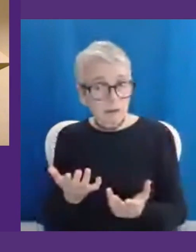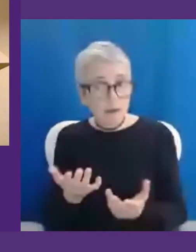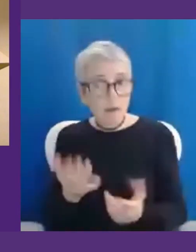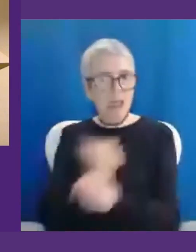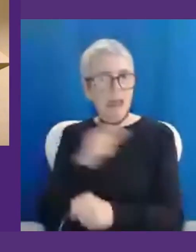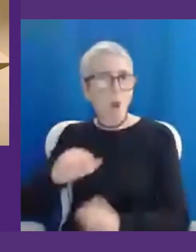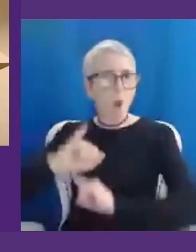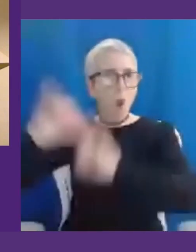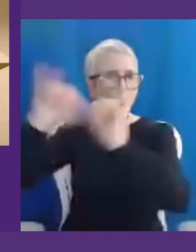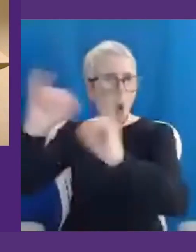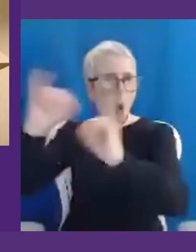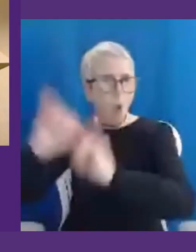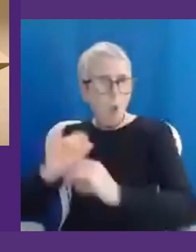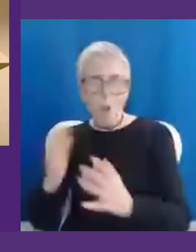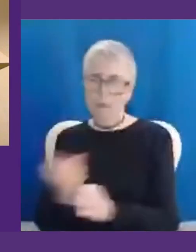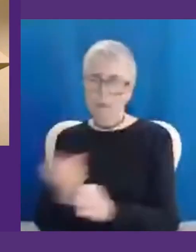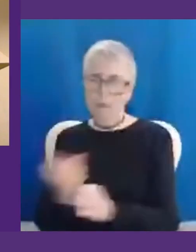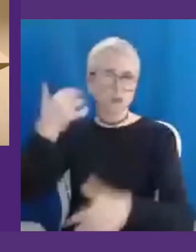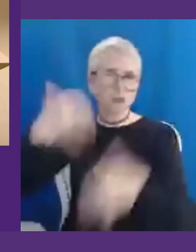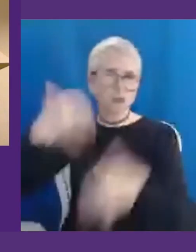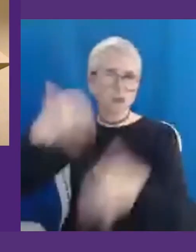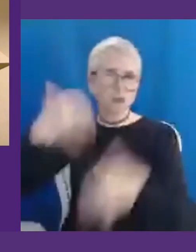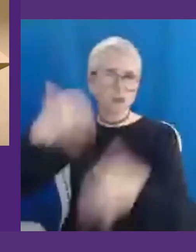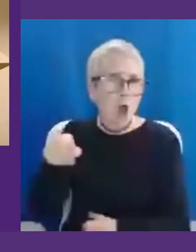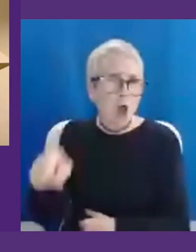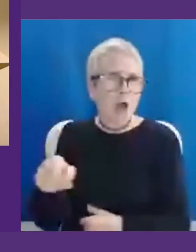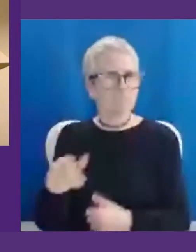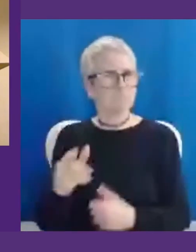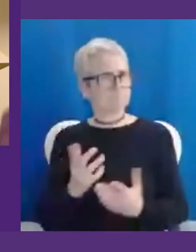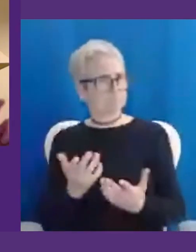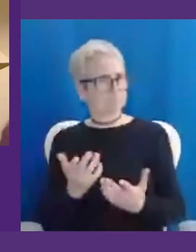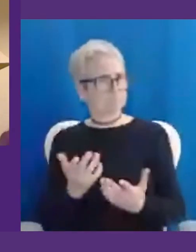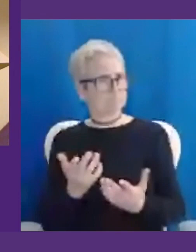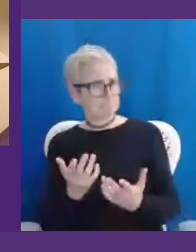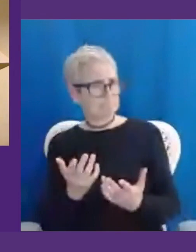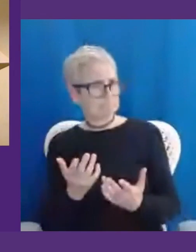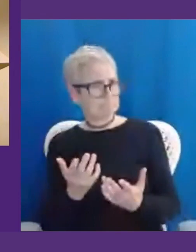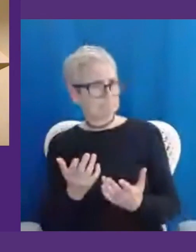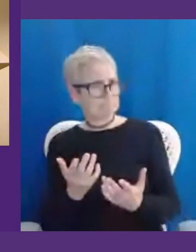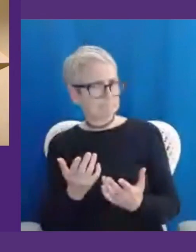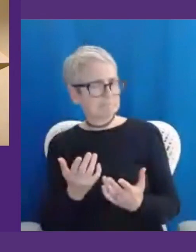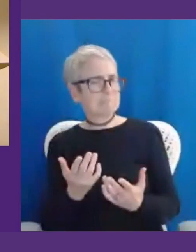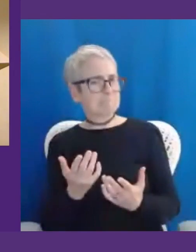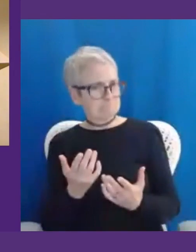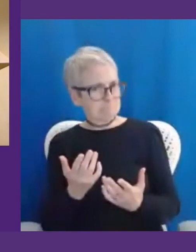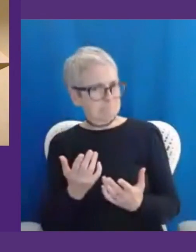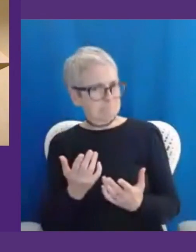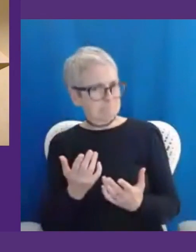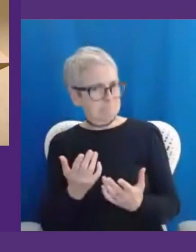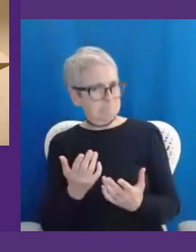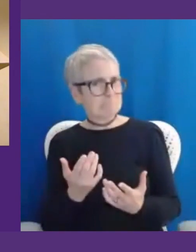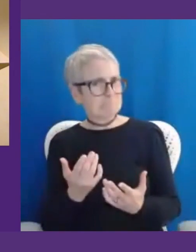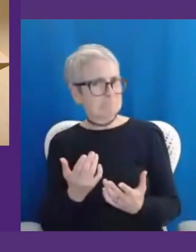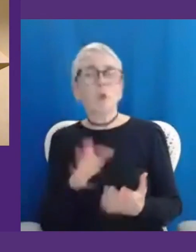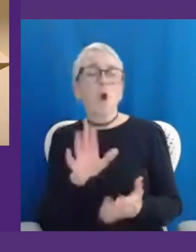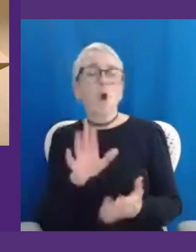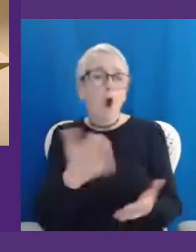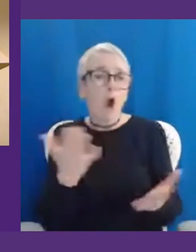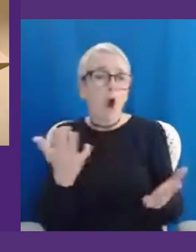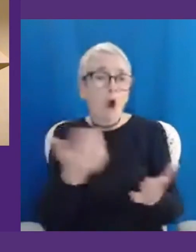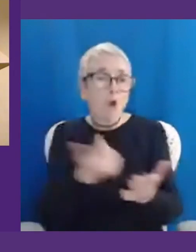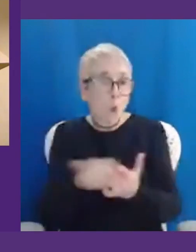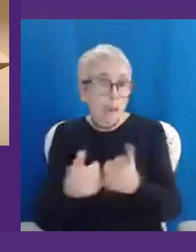these stories usually conclude with a good character shedding their